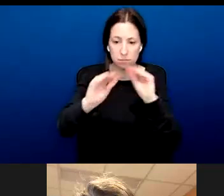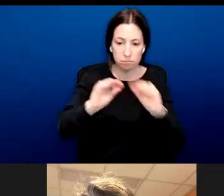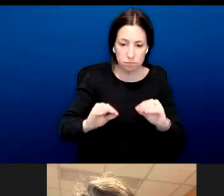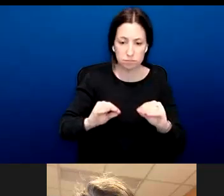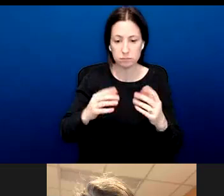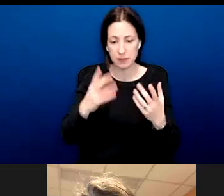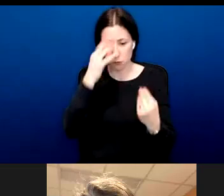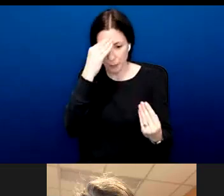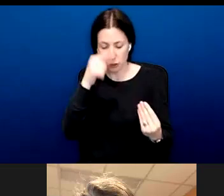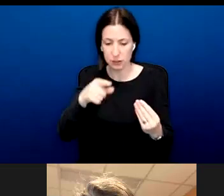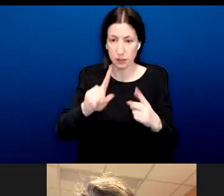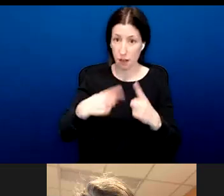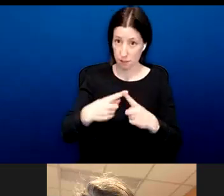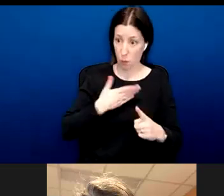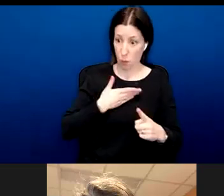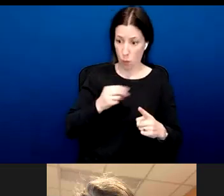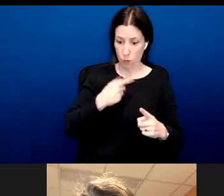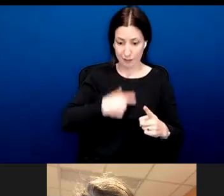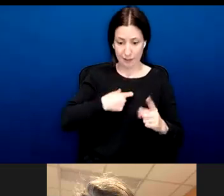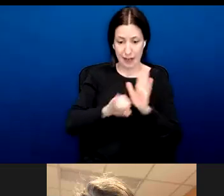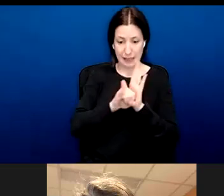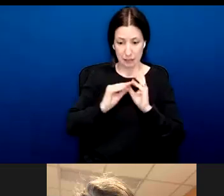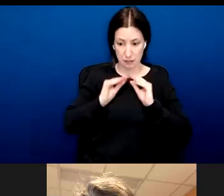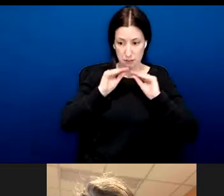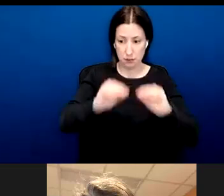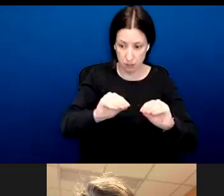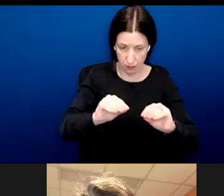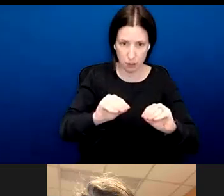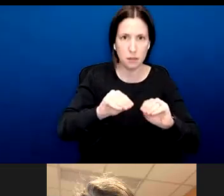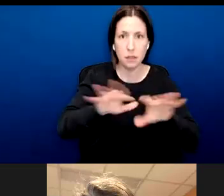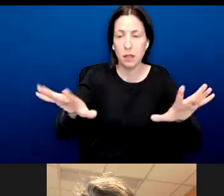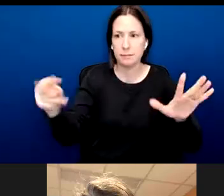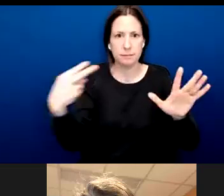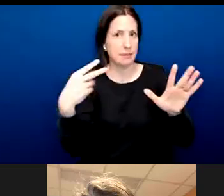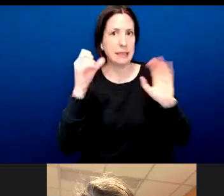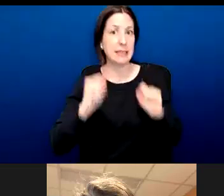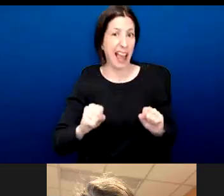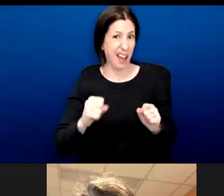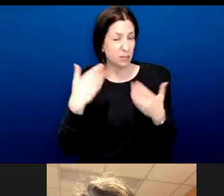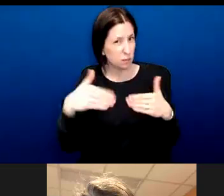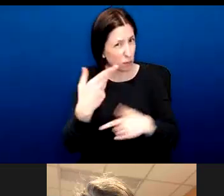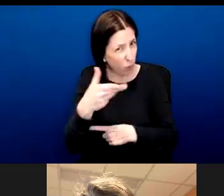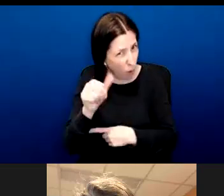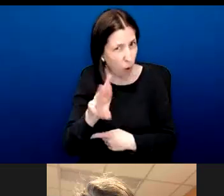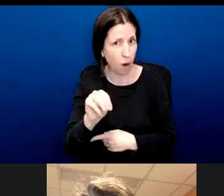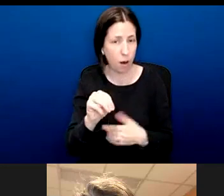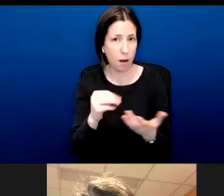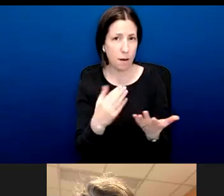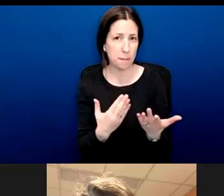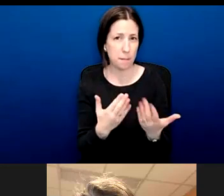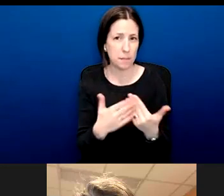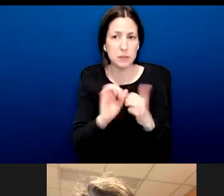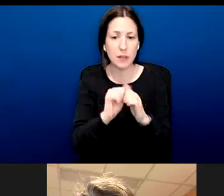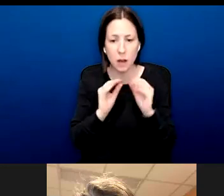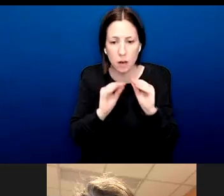they're putting themselves in harm's way sometimes. So how do we, you know, give them the tools and the resources to really kind of safely do